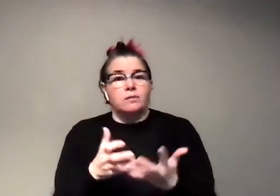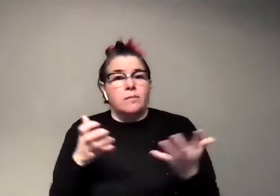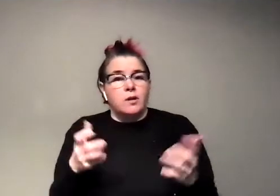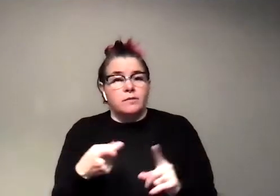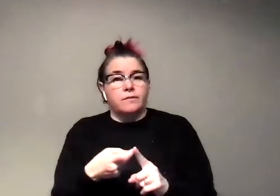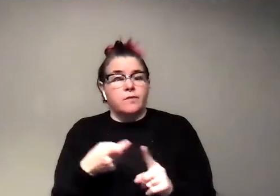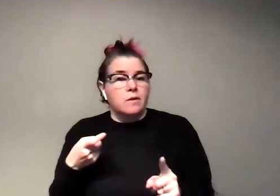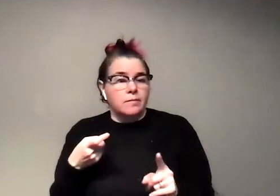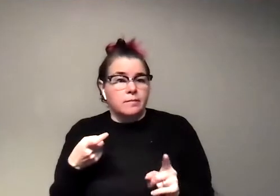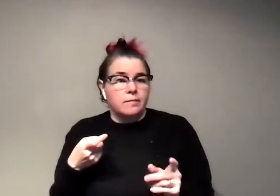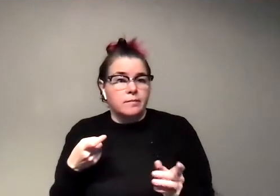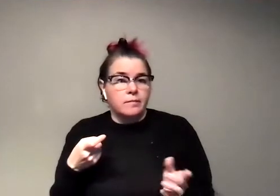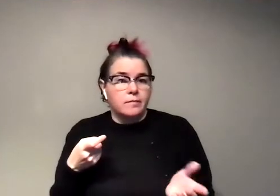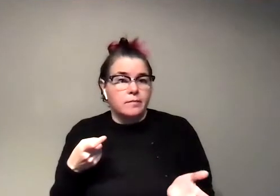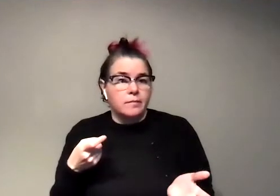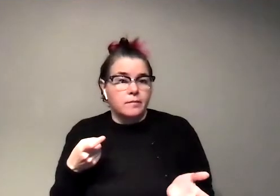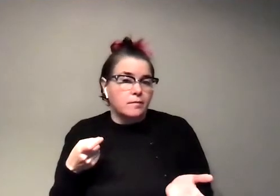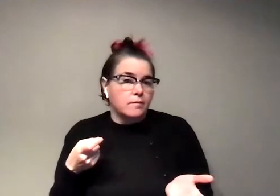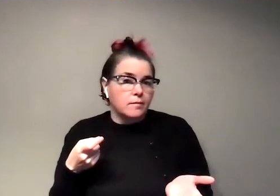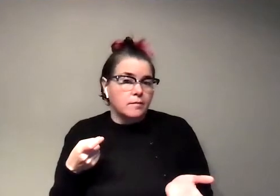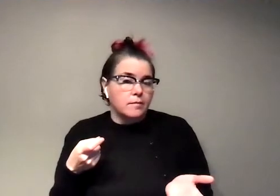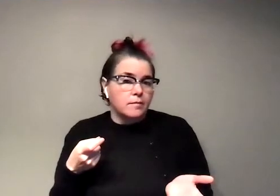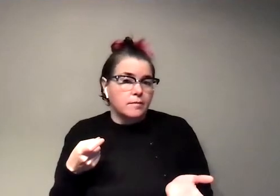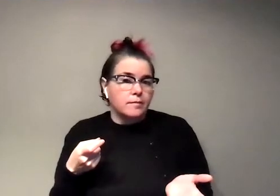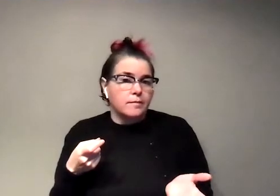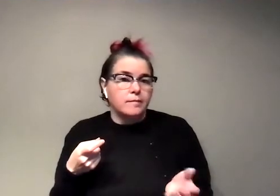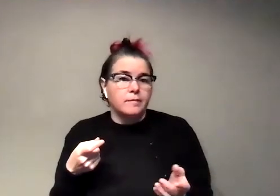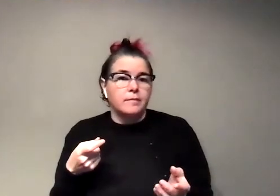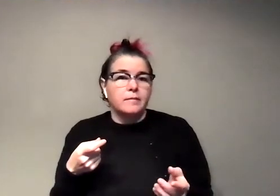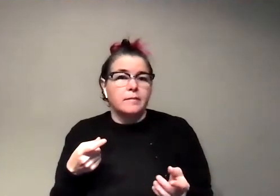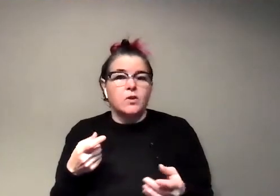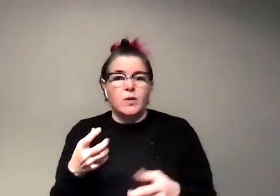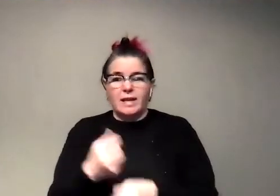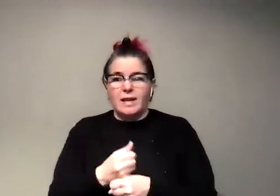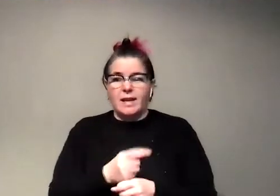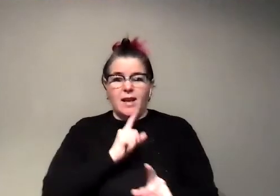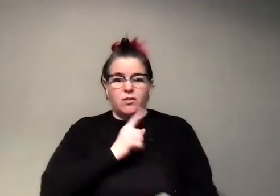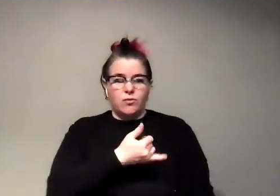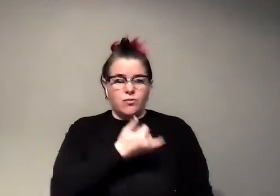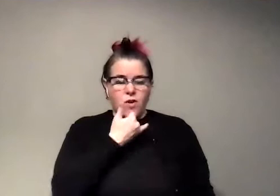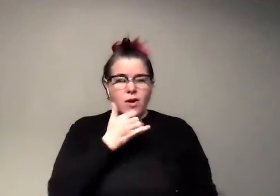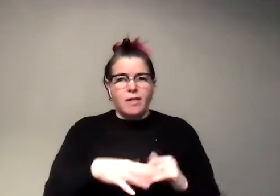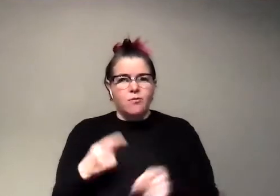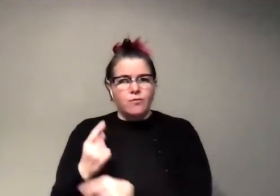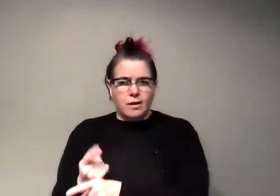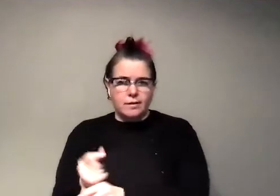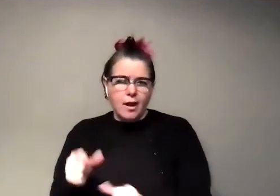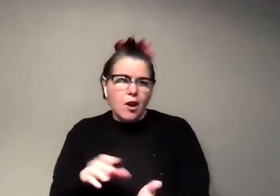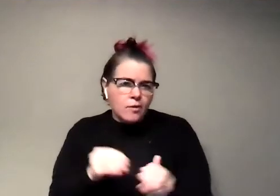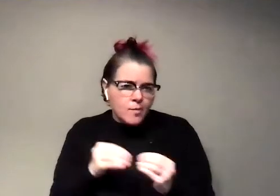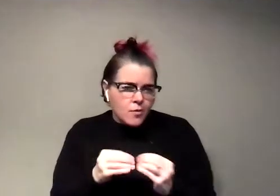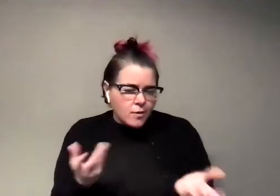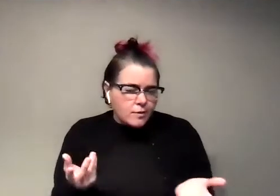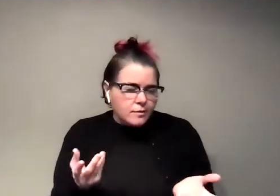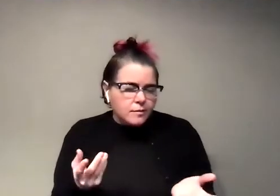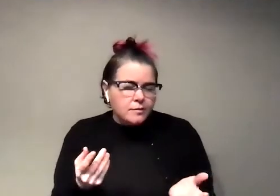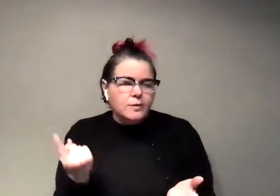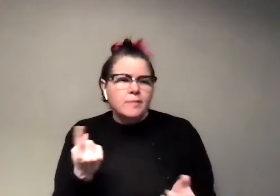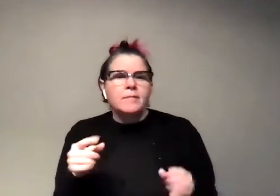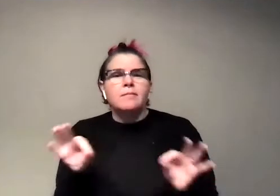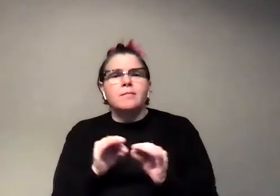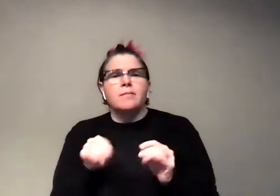from uh, getting something wrong than getting something right. So one thing about science is